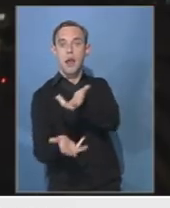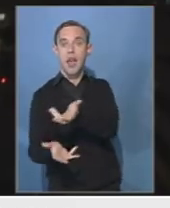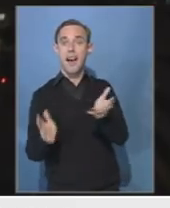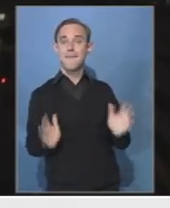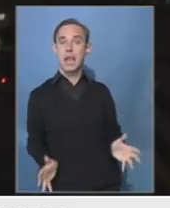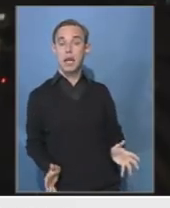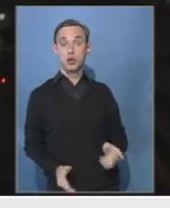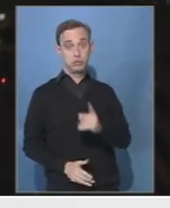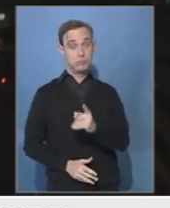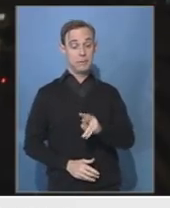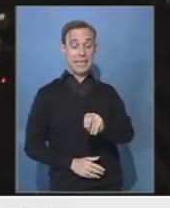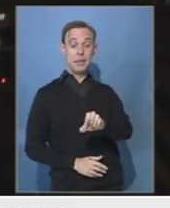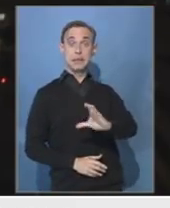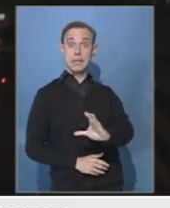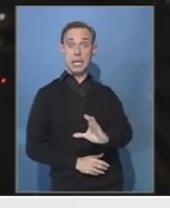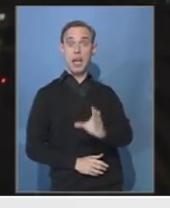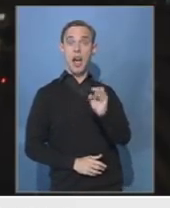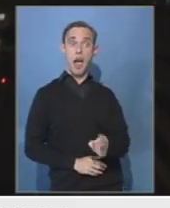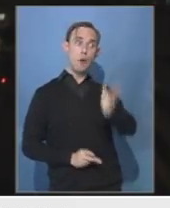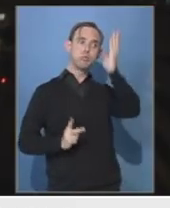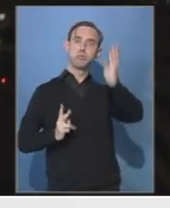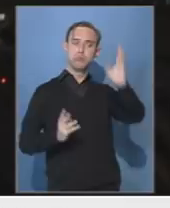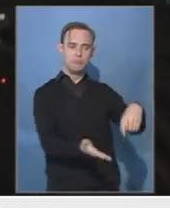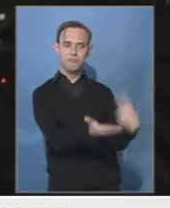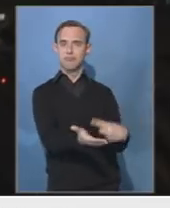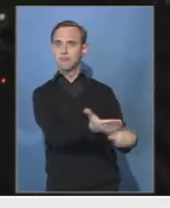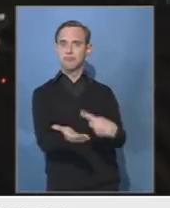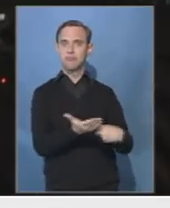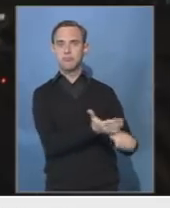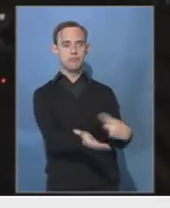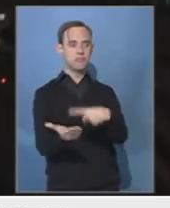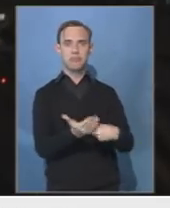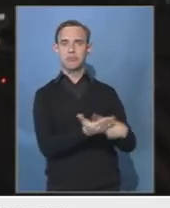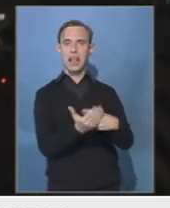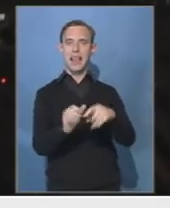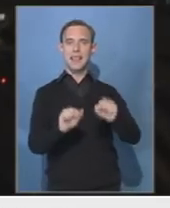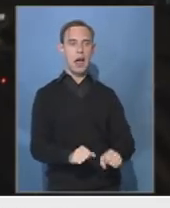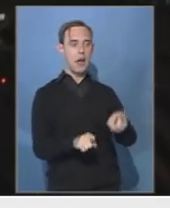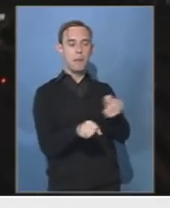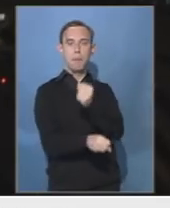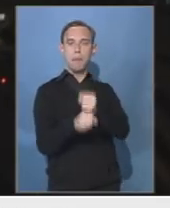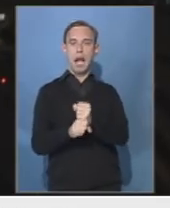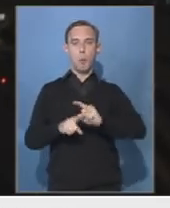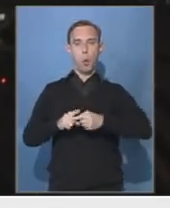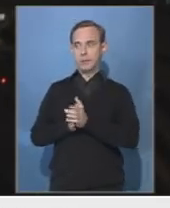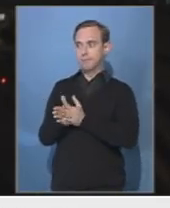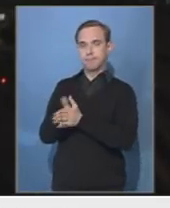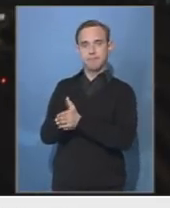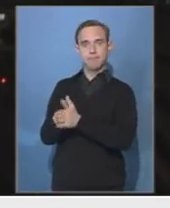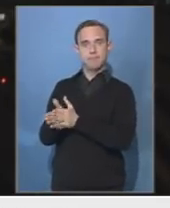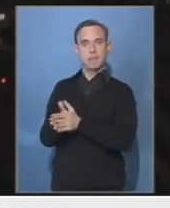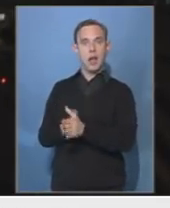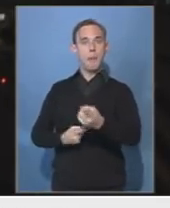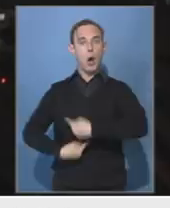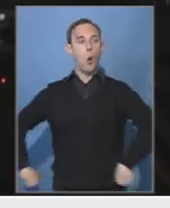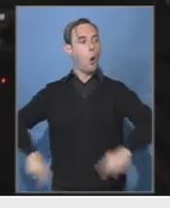is that whoever wants to speak gets an opportunity to speak, and they can speak as long as they want to in order to convince each other so that